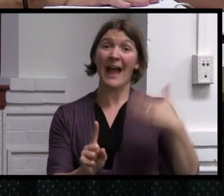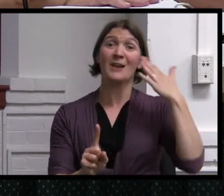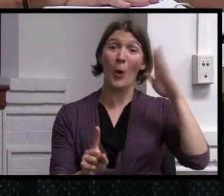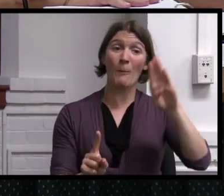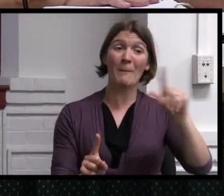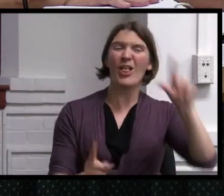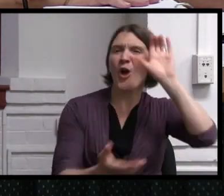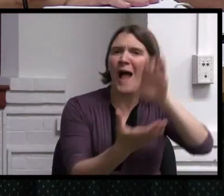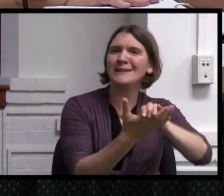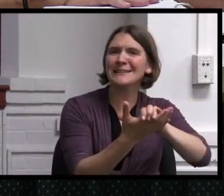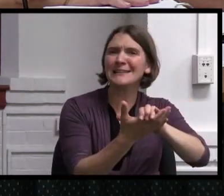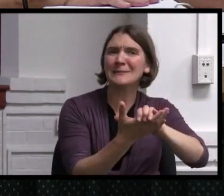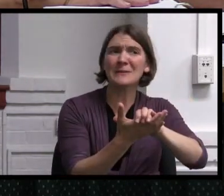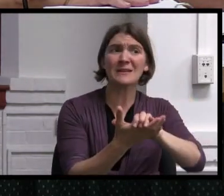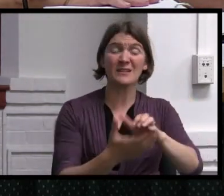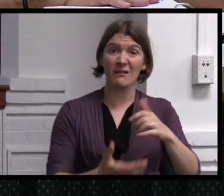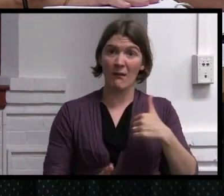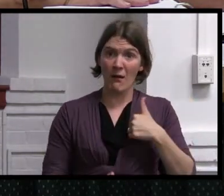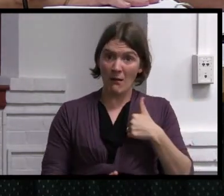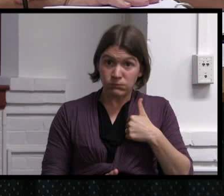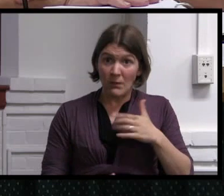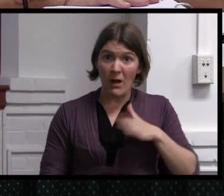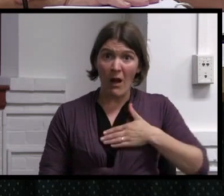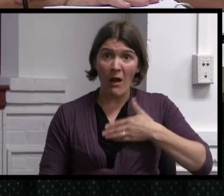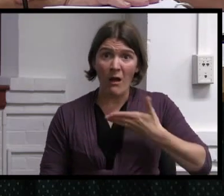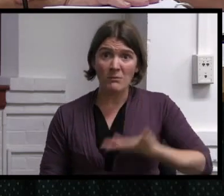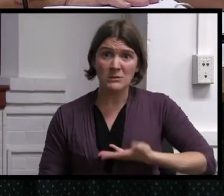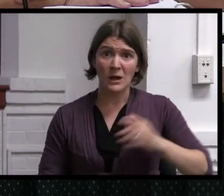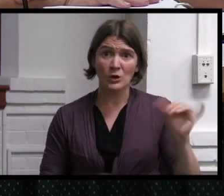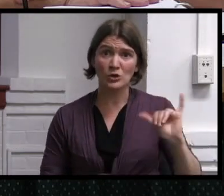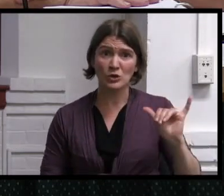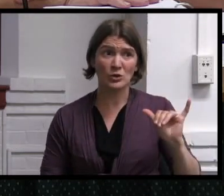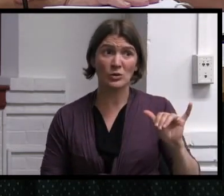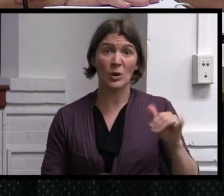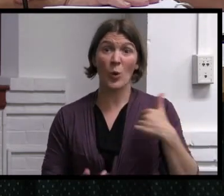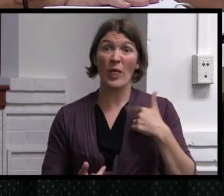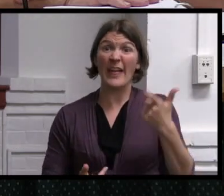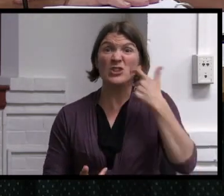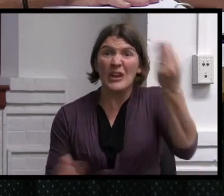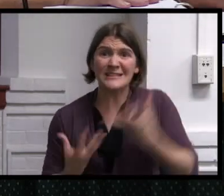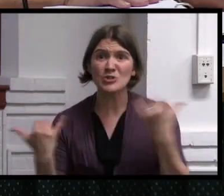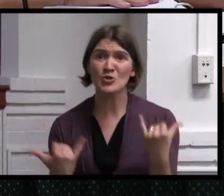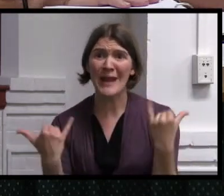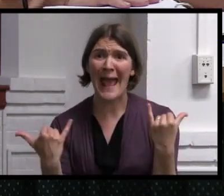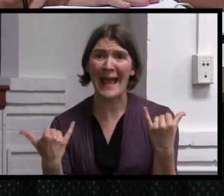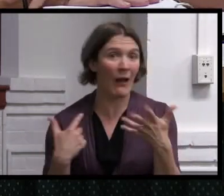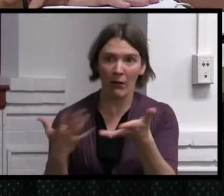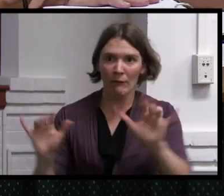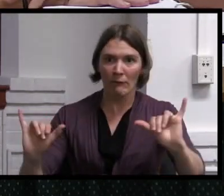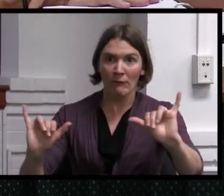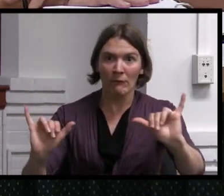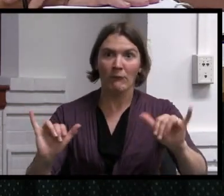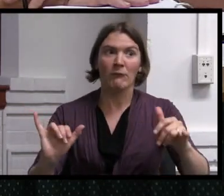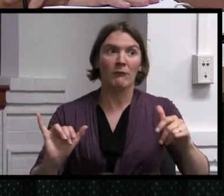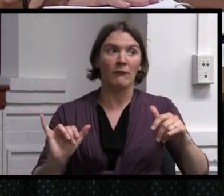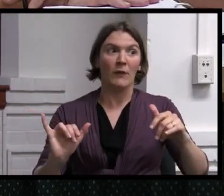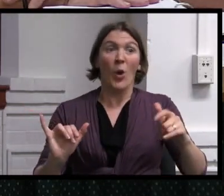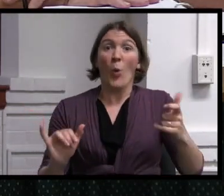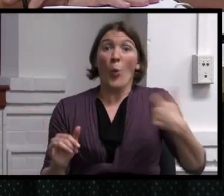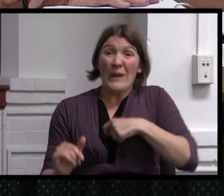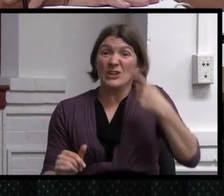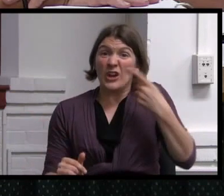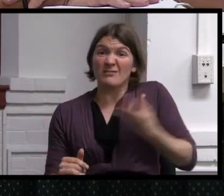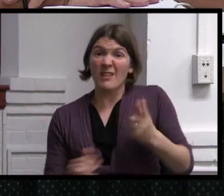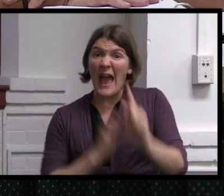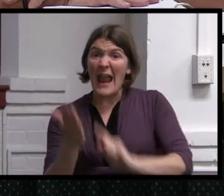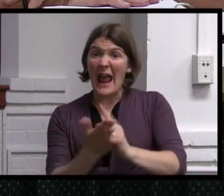And it's upsetting to us, too, so... I hope. We're just hearing this right yeah, now. Yeah, we're just hearing it. I got a yeah. personal message about an